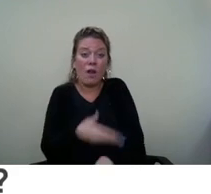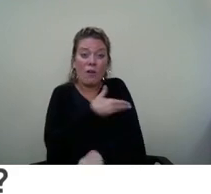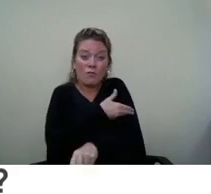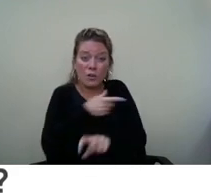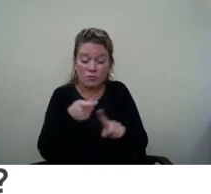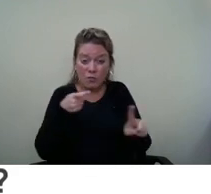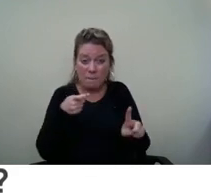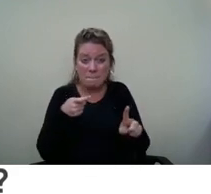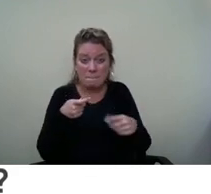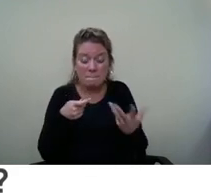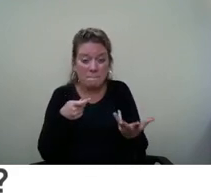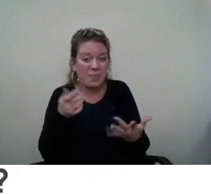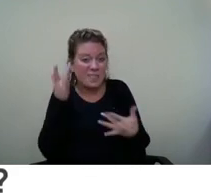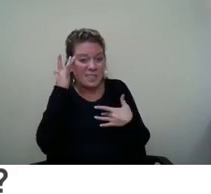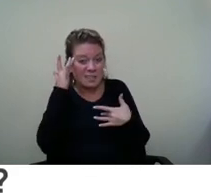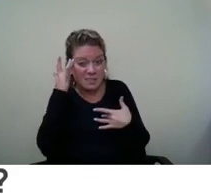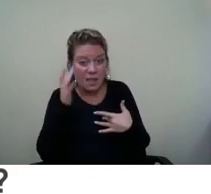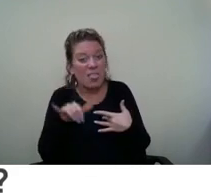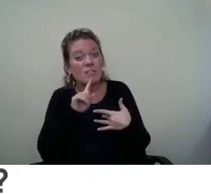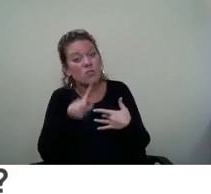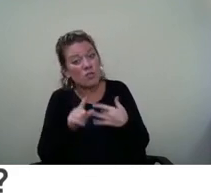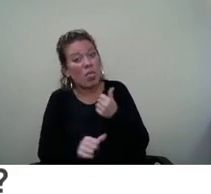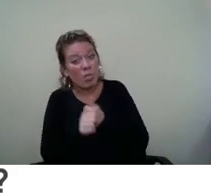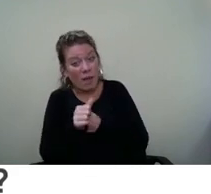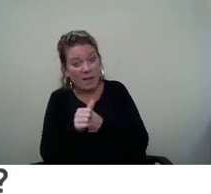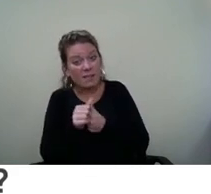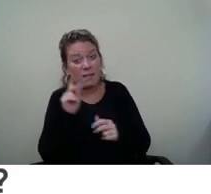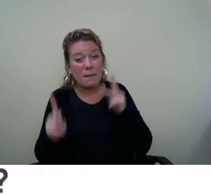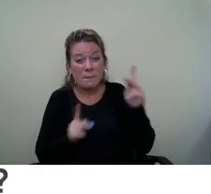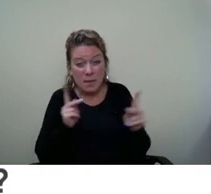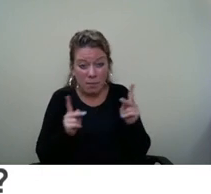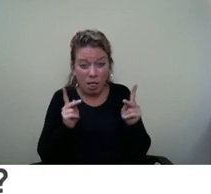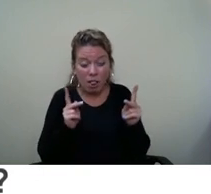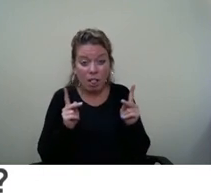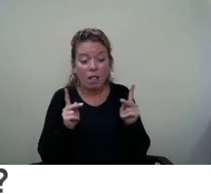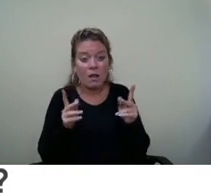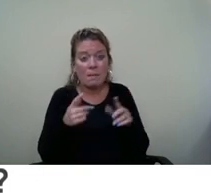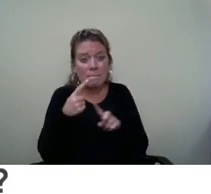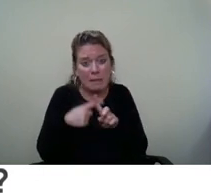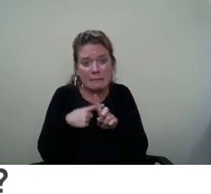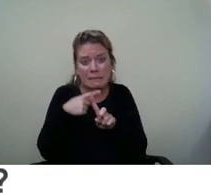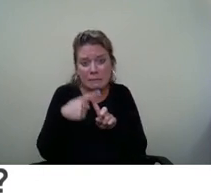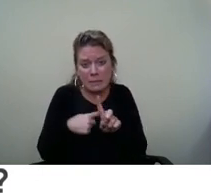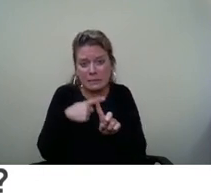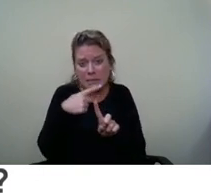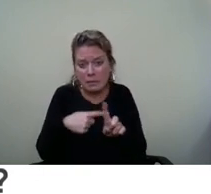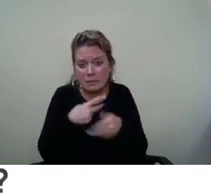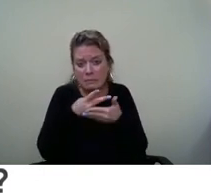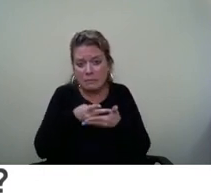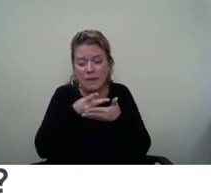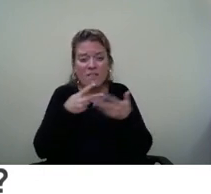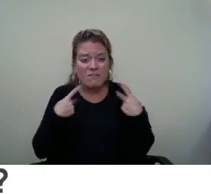original symptoms is an actual real threat. Like there are people that's spend months and months in